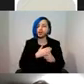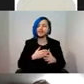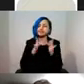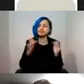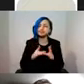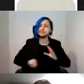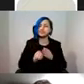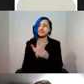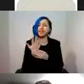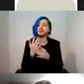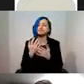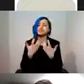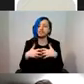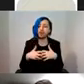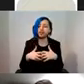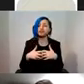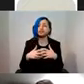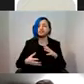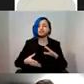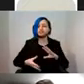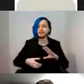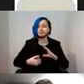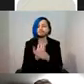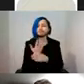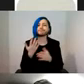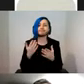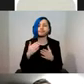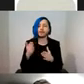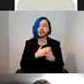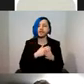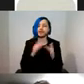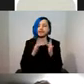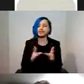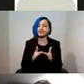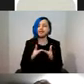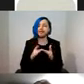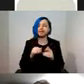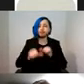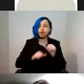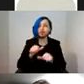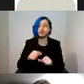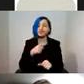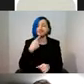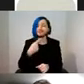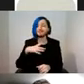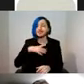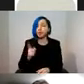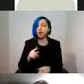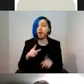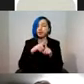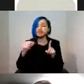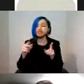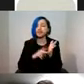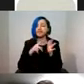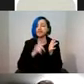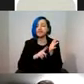technologies of early internet protocols. And he suggested that we need what he called a digital vellum. So